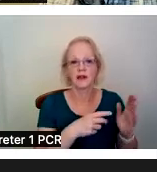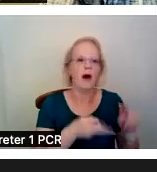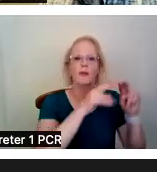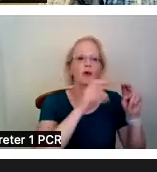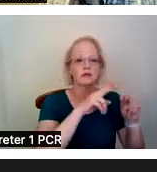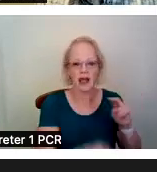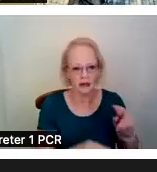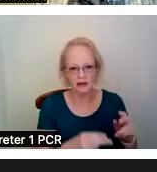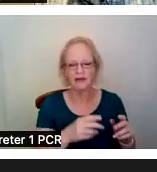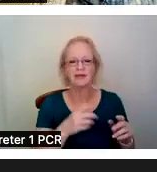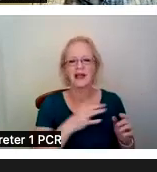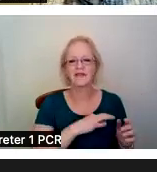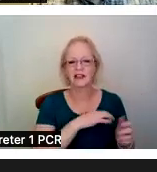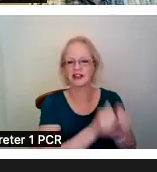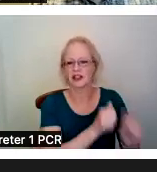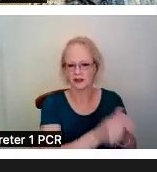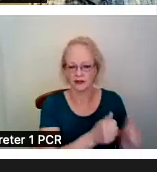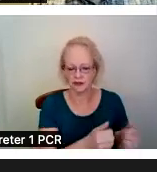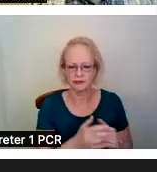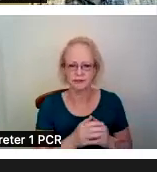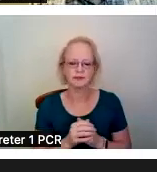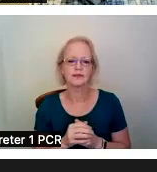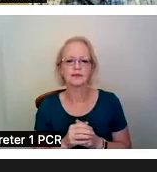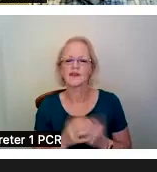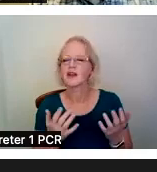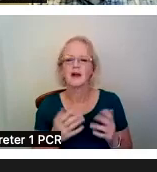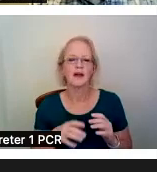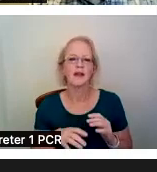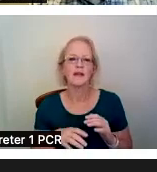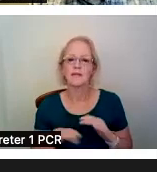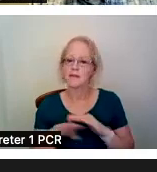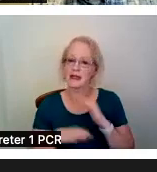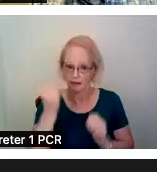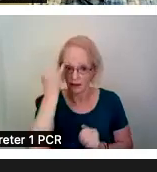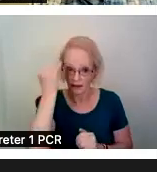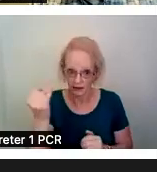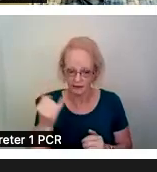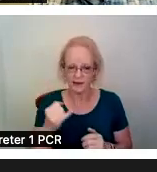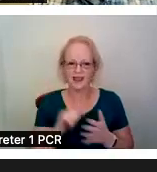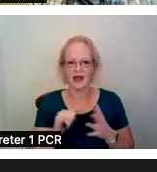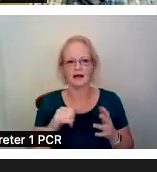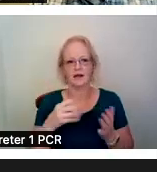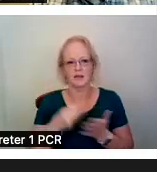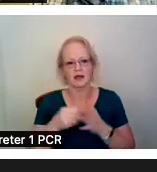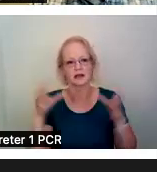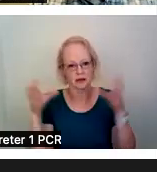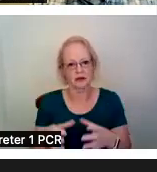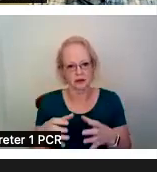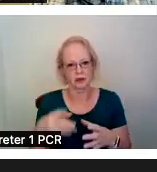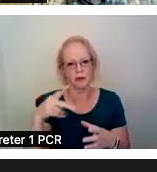benefit changes. The basic concept is the pooling